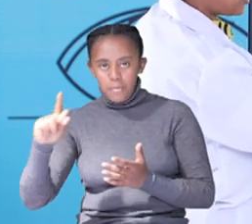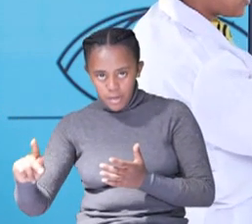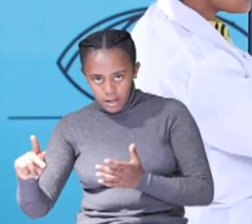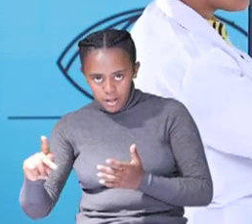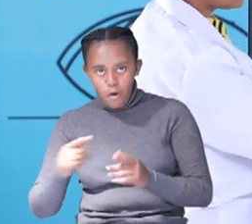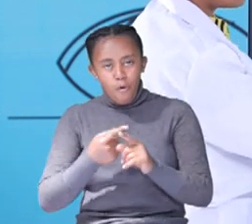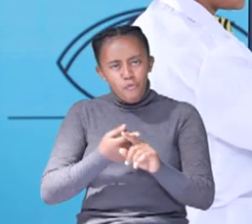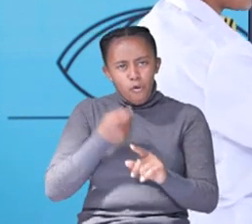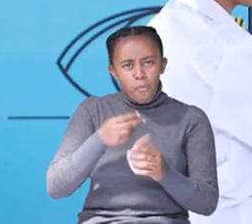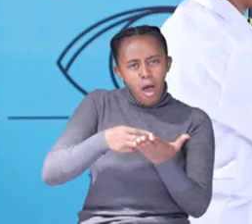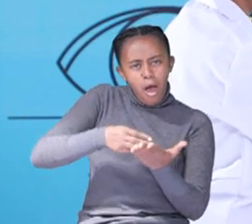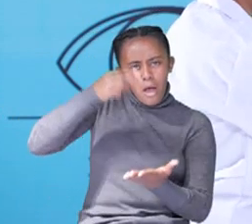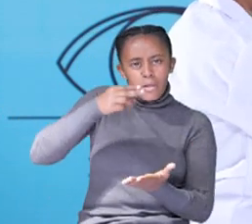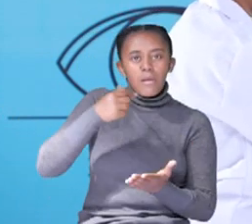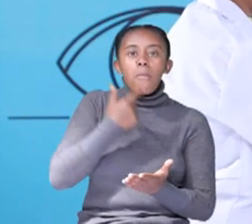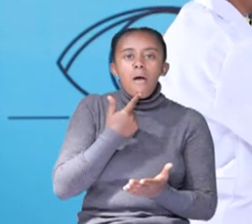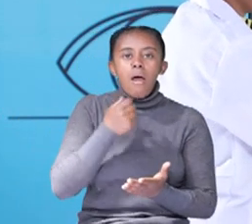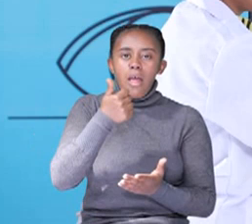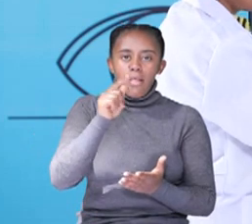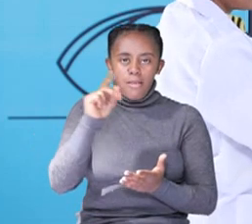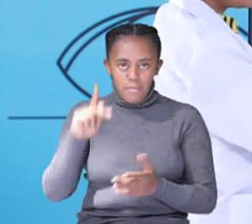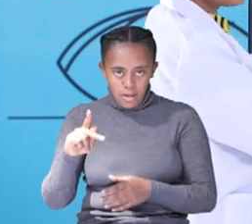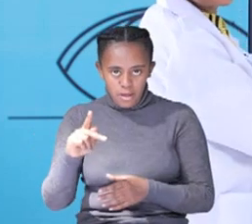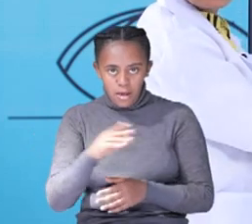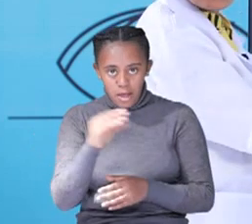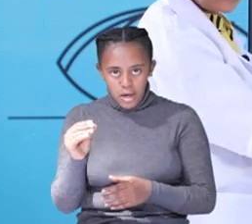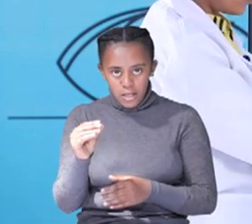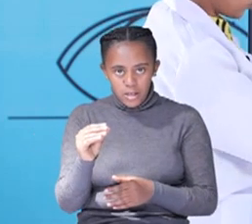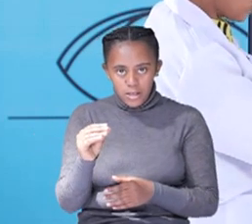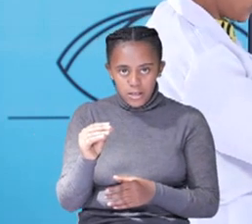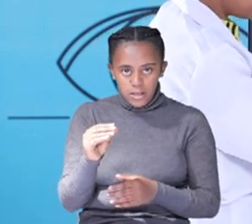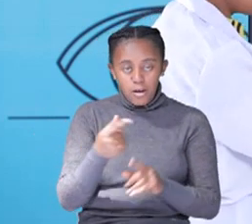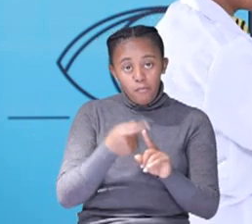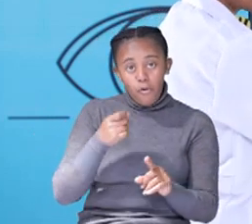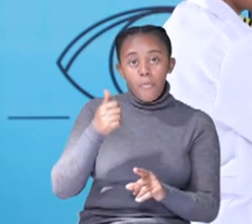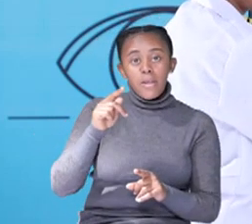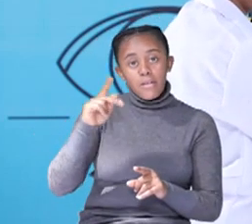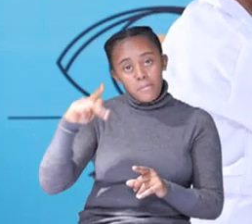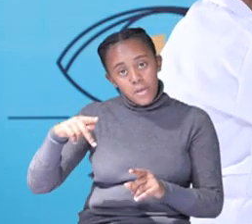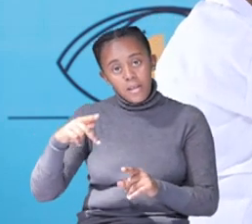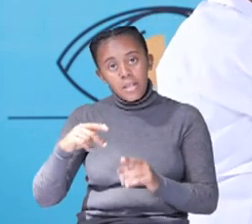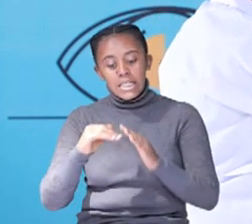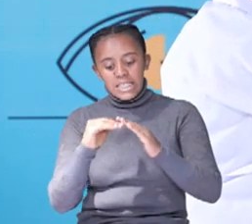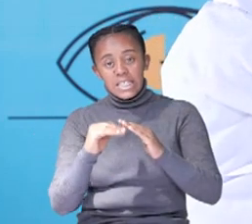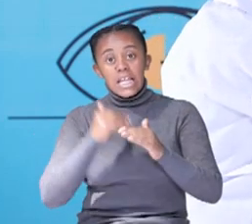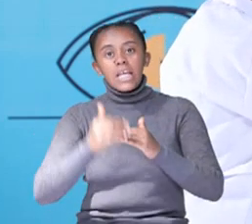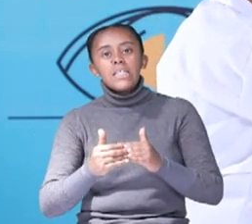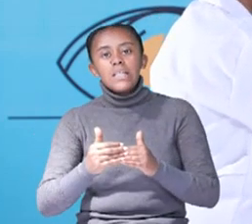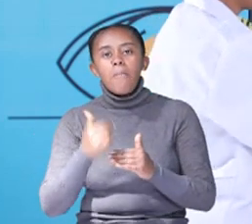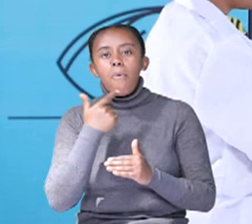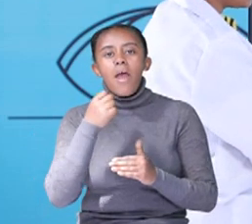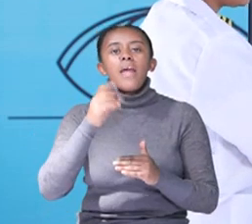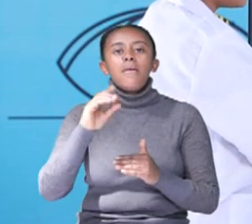From the highest one is ATP, and From ATP, the next one